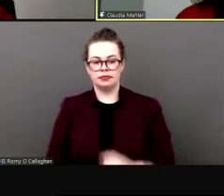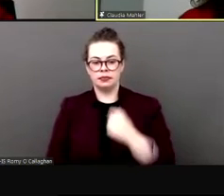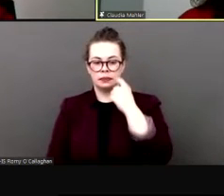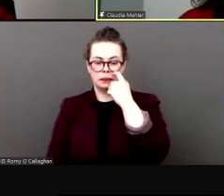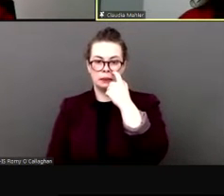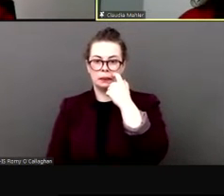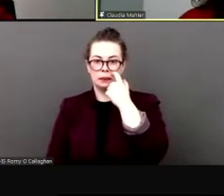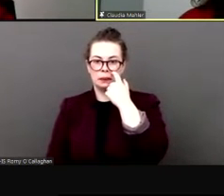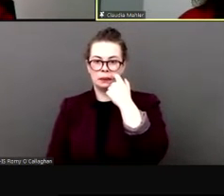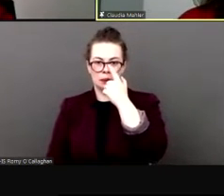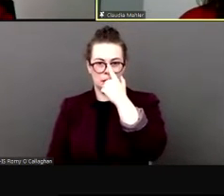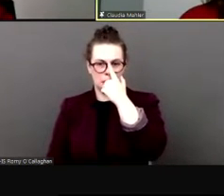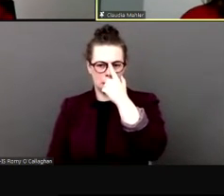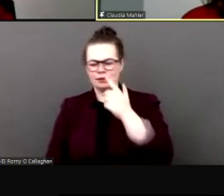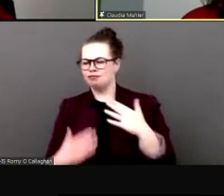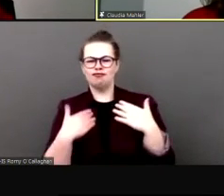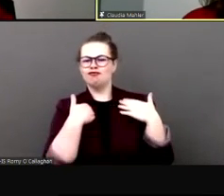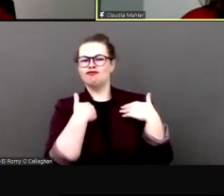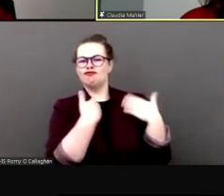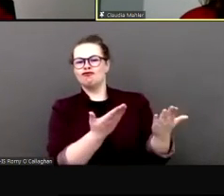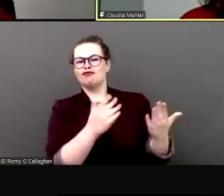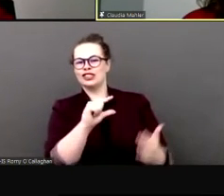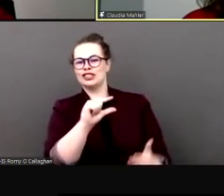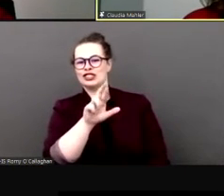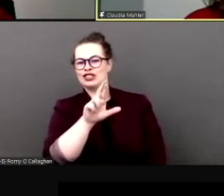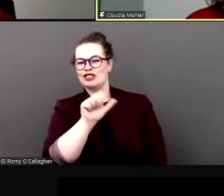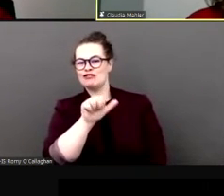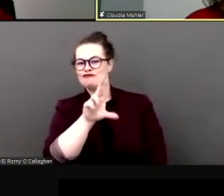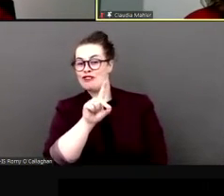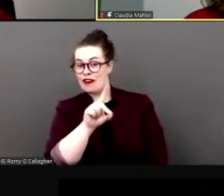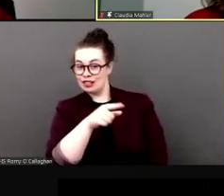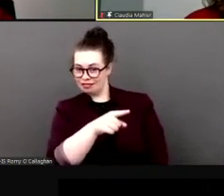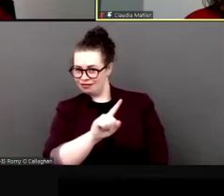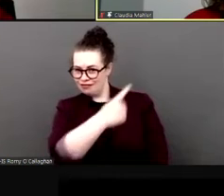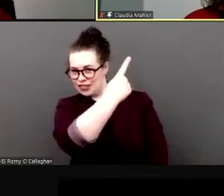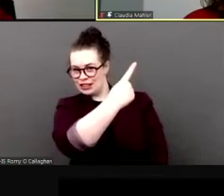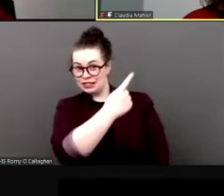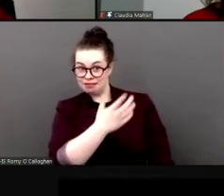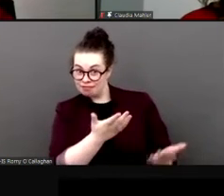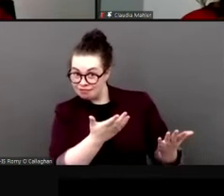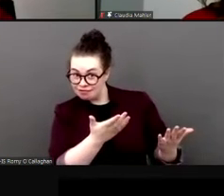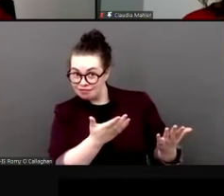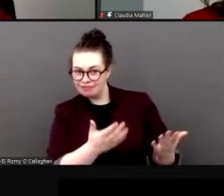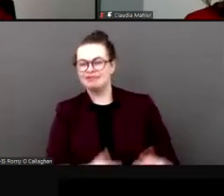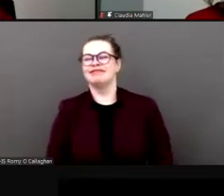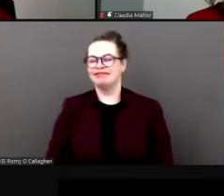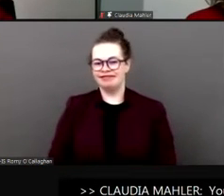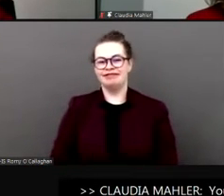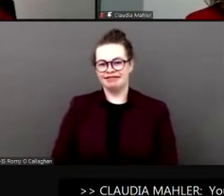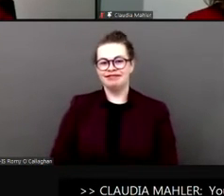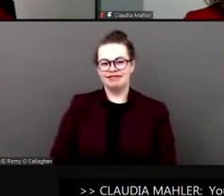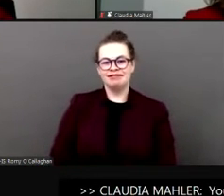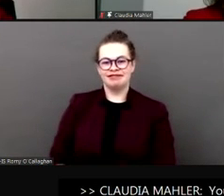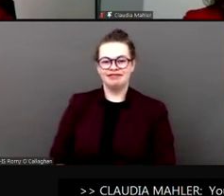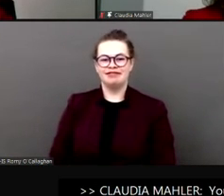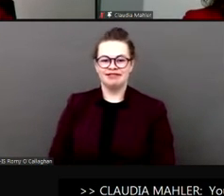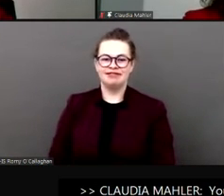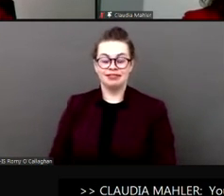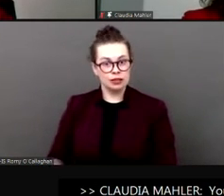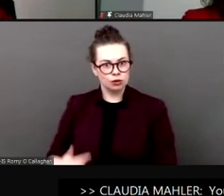Now you can start, Gerard, if you want. Yeah, I think this is fascinating